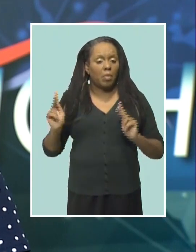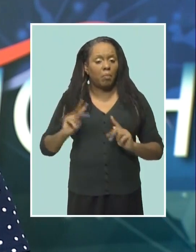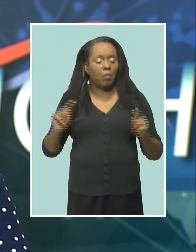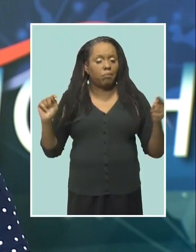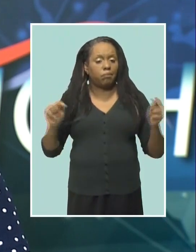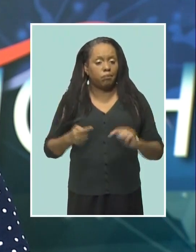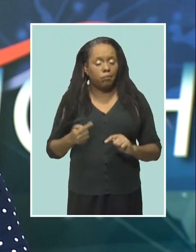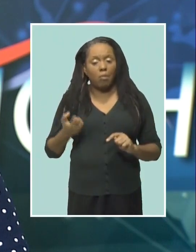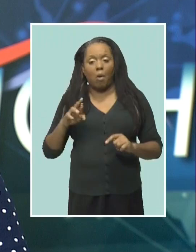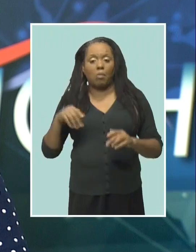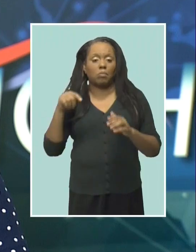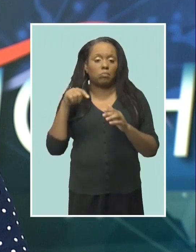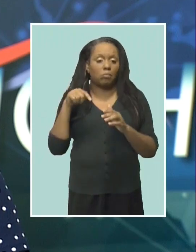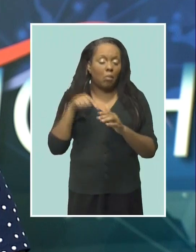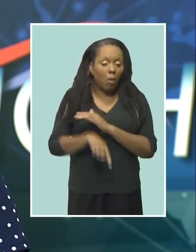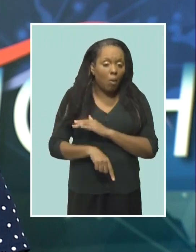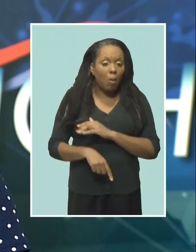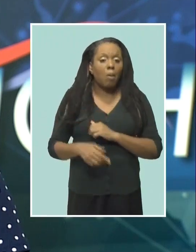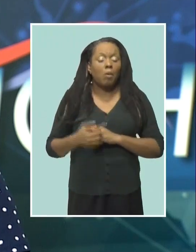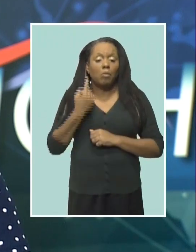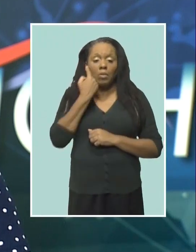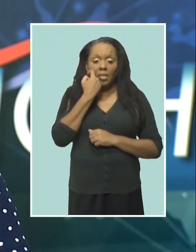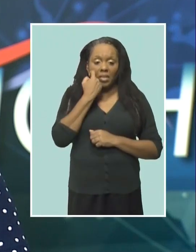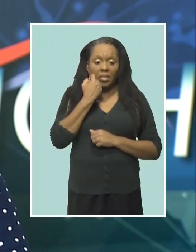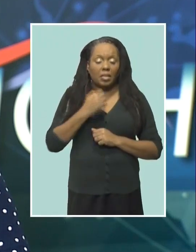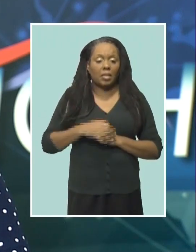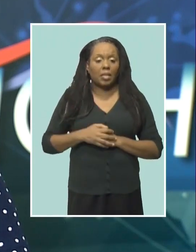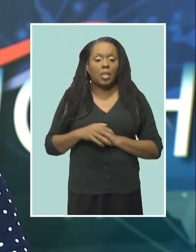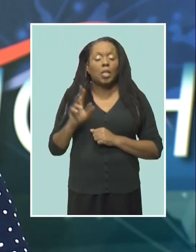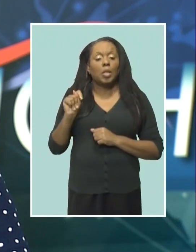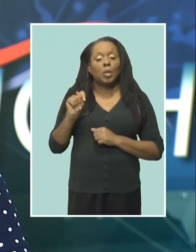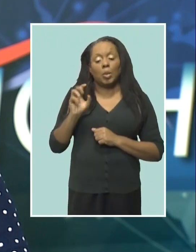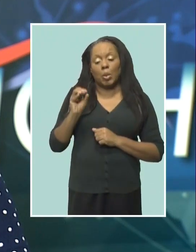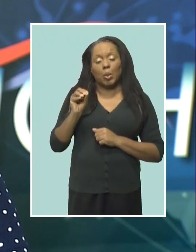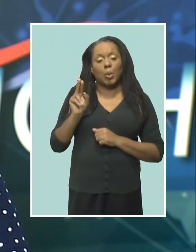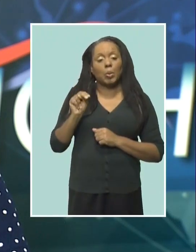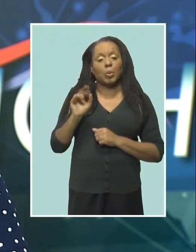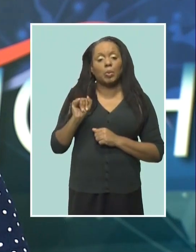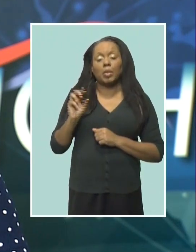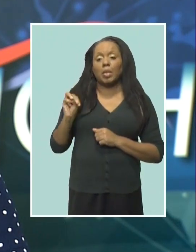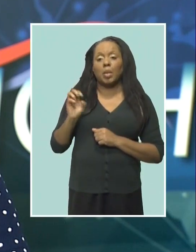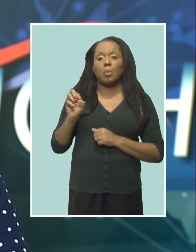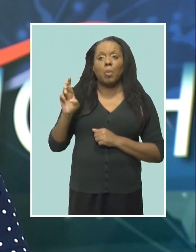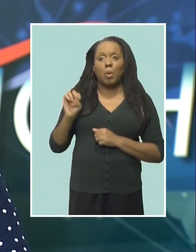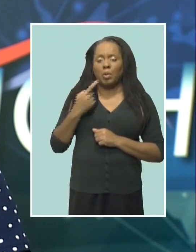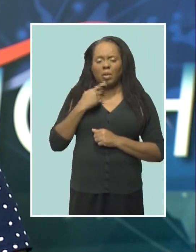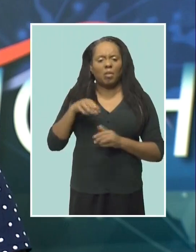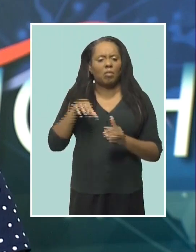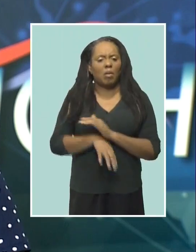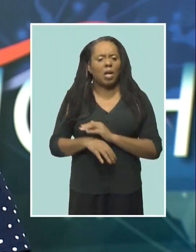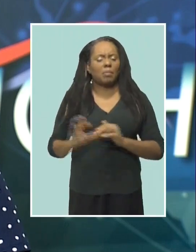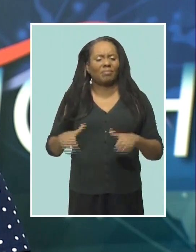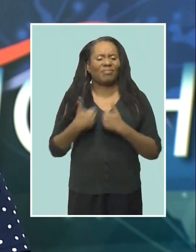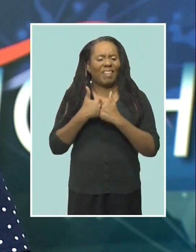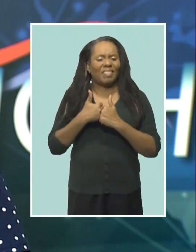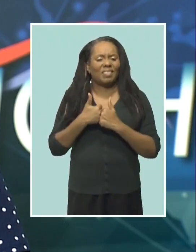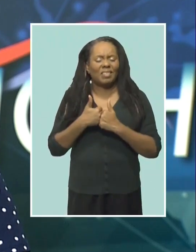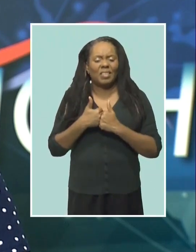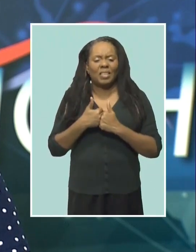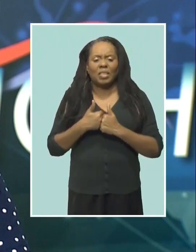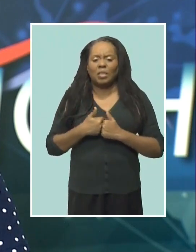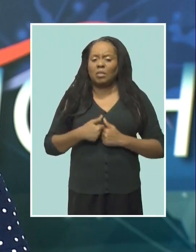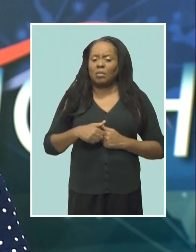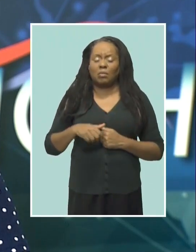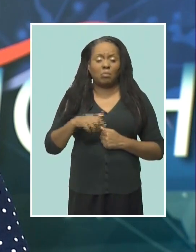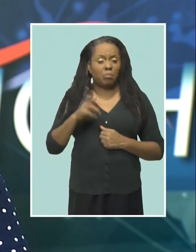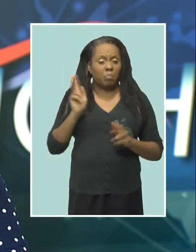to condemn these vicious acts. General Secretary Tony Moore says crime is a growing challenge in Barbados and addressing it requires more